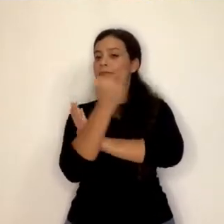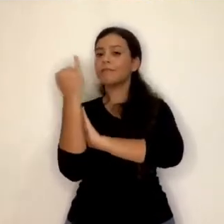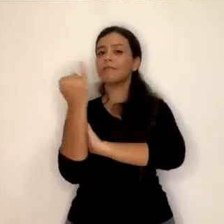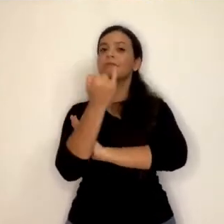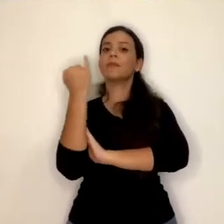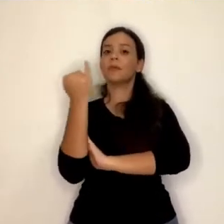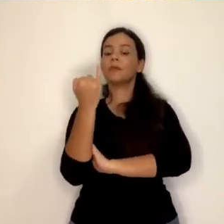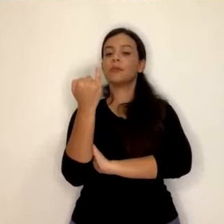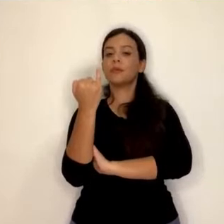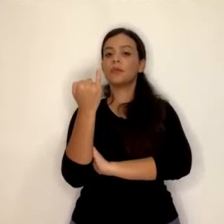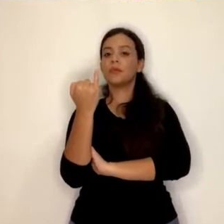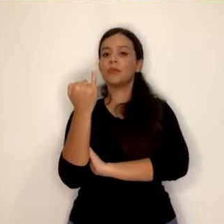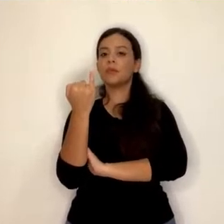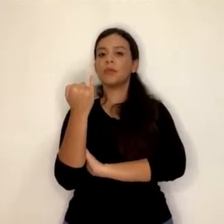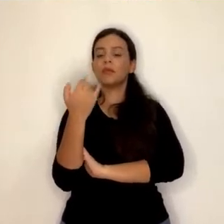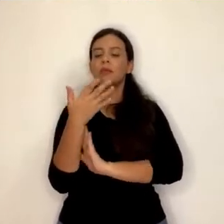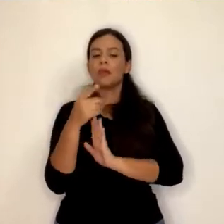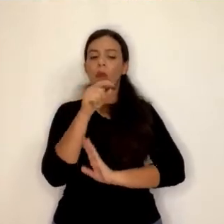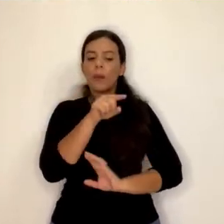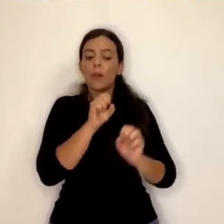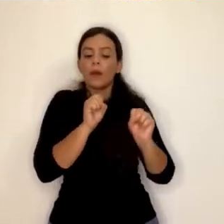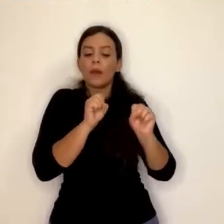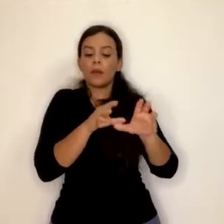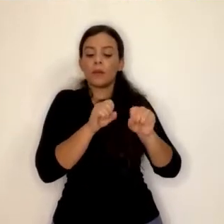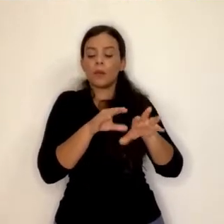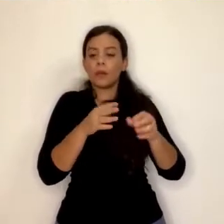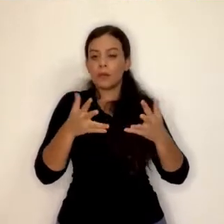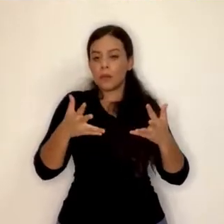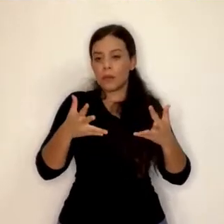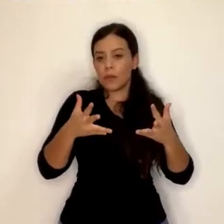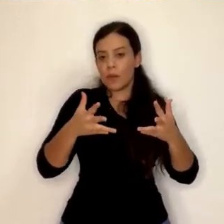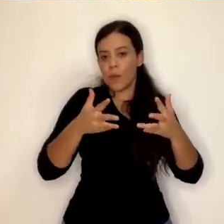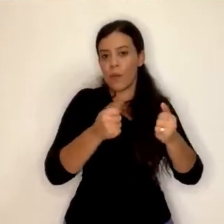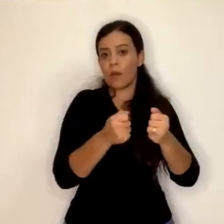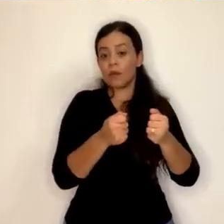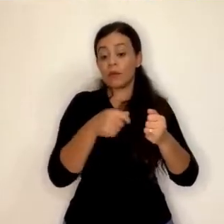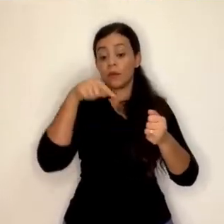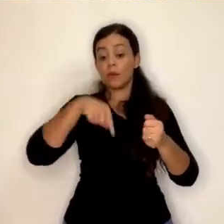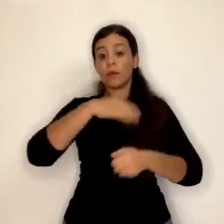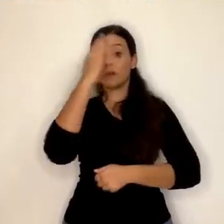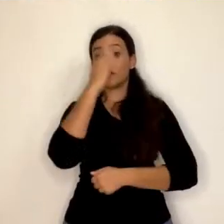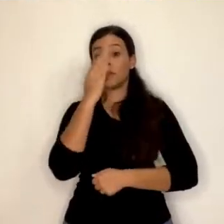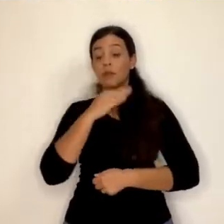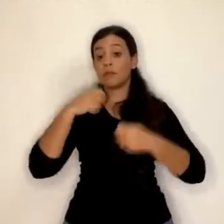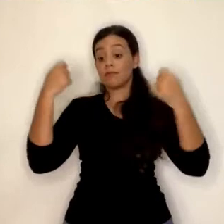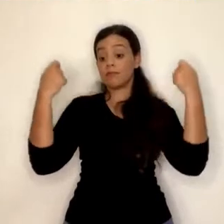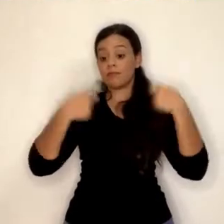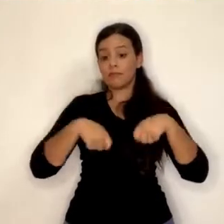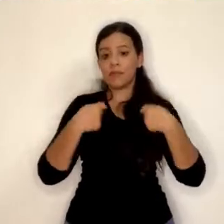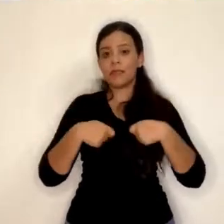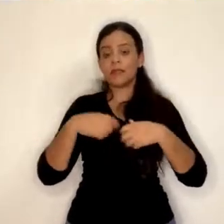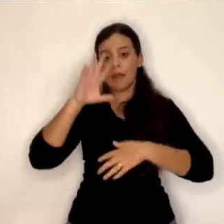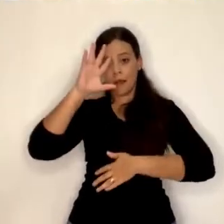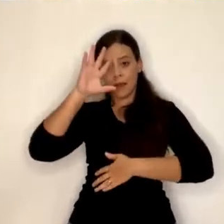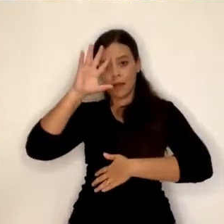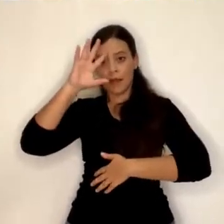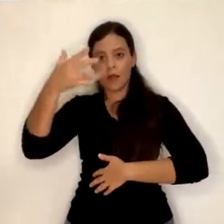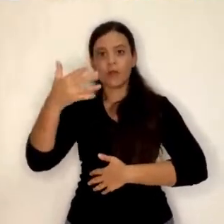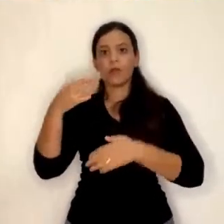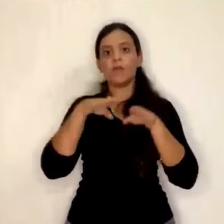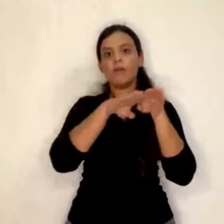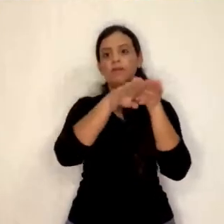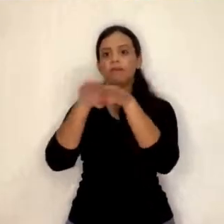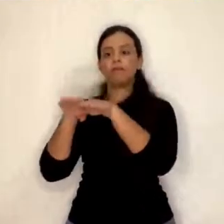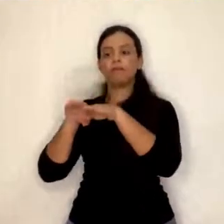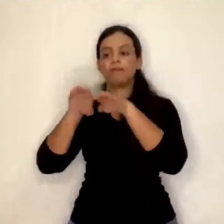key question is, what is the notion of educational quality that Brazil needs in order